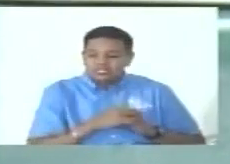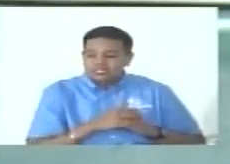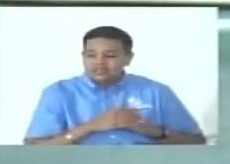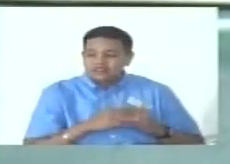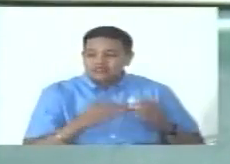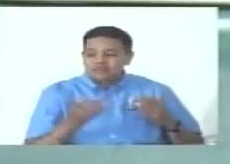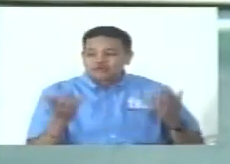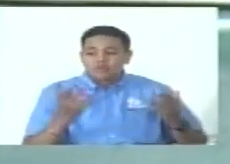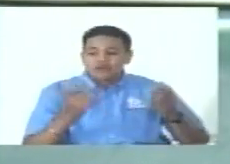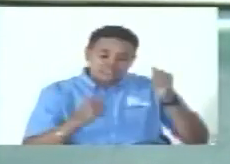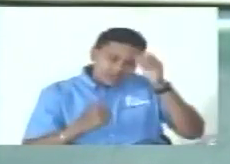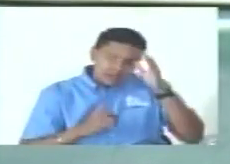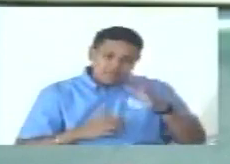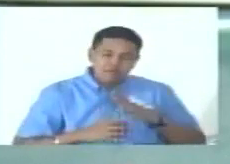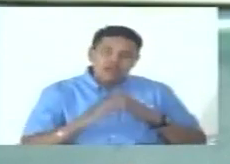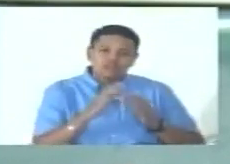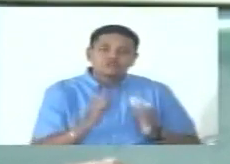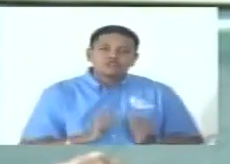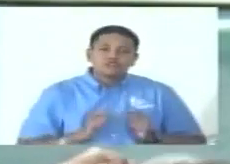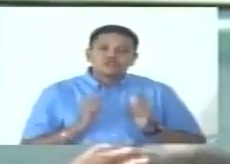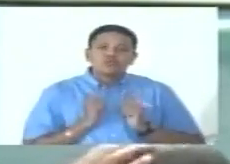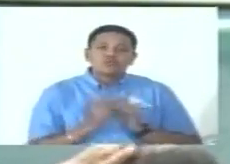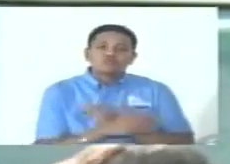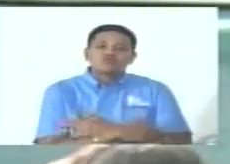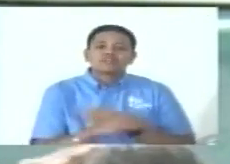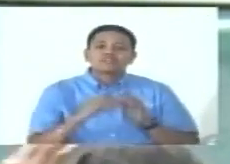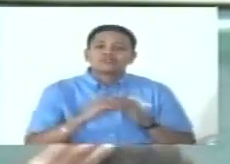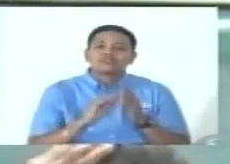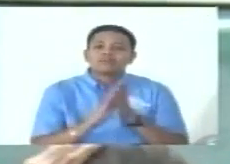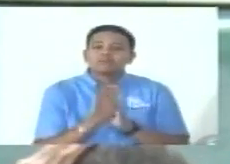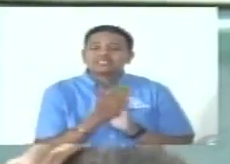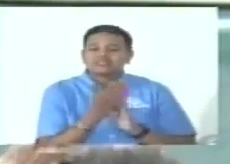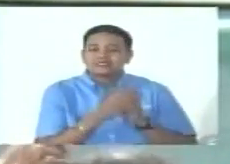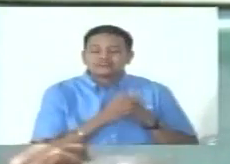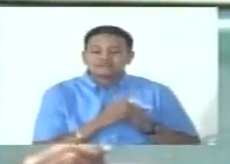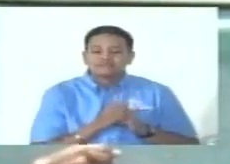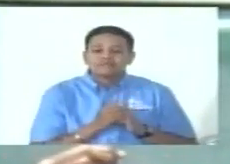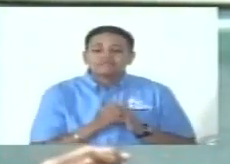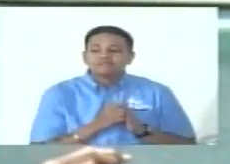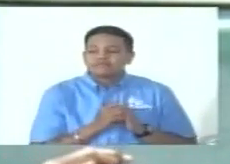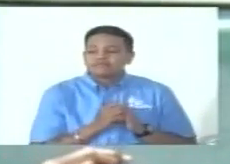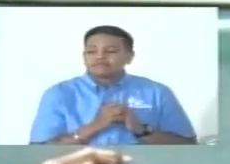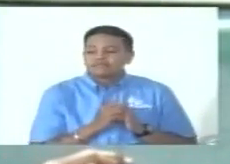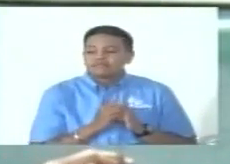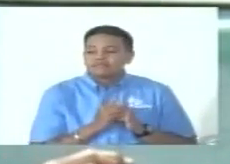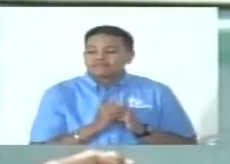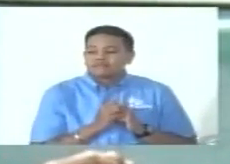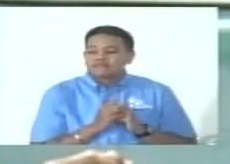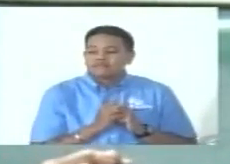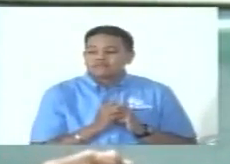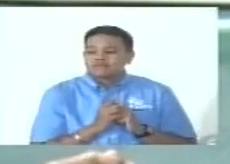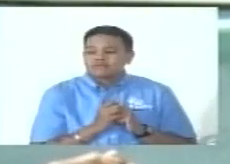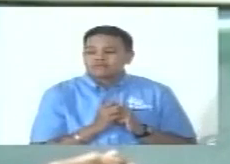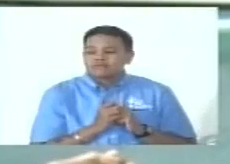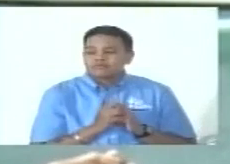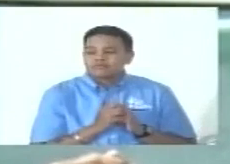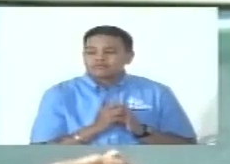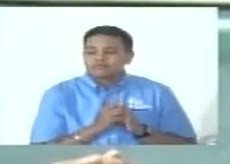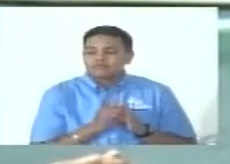man. May his soul rest in peace. Mr. President, in